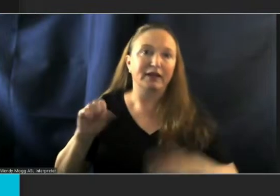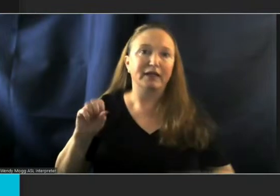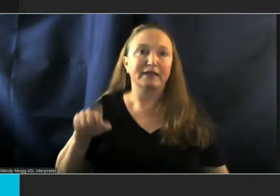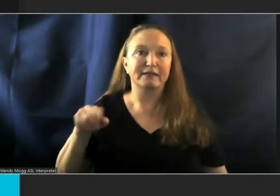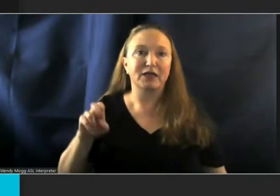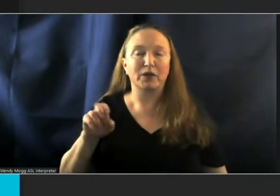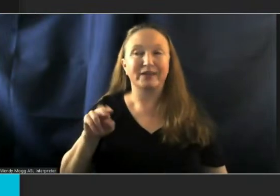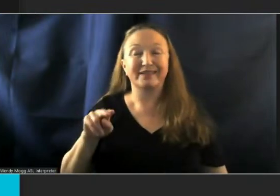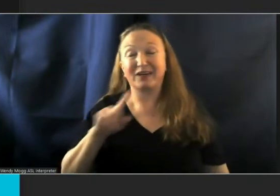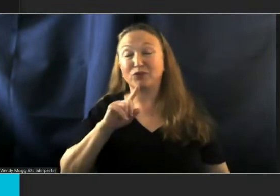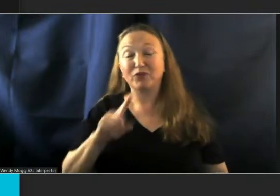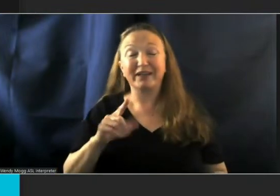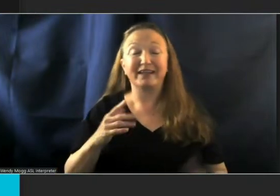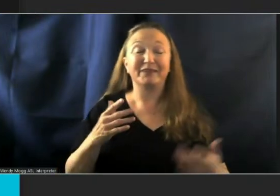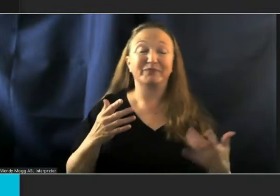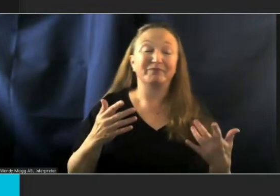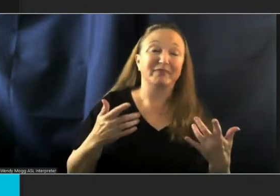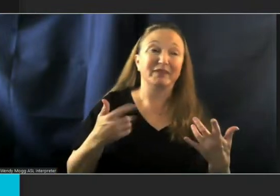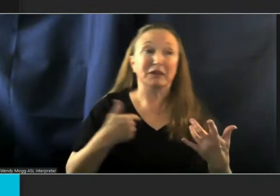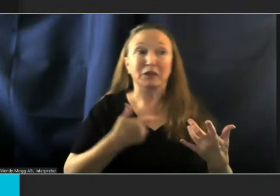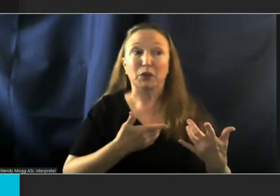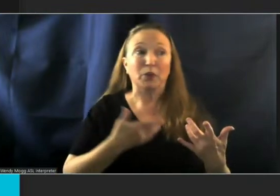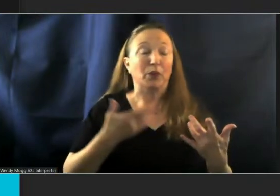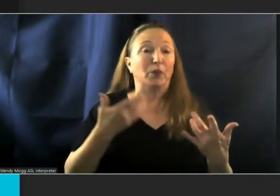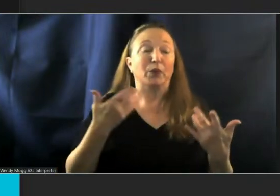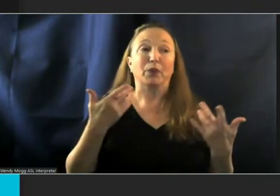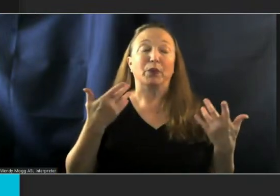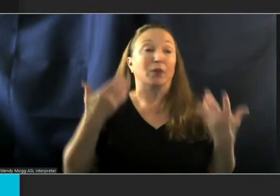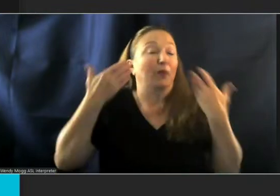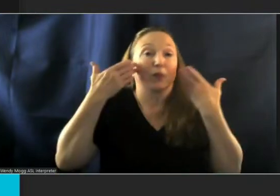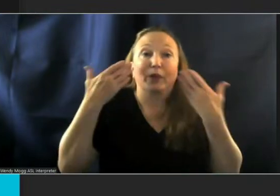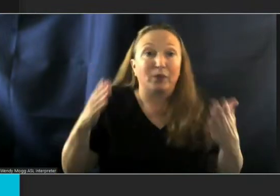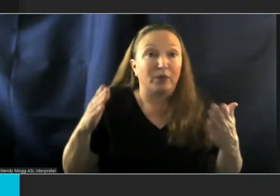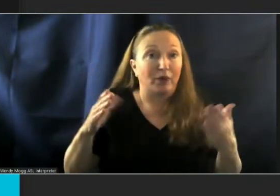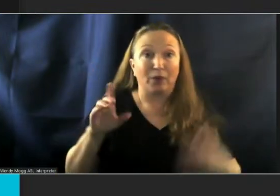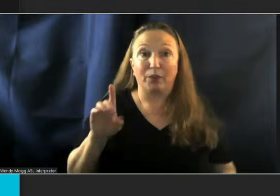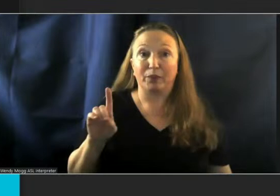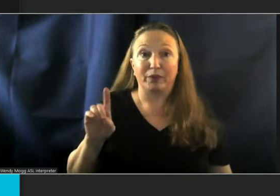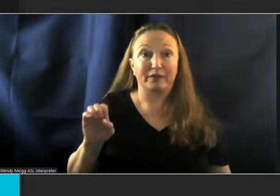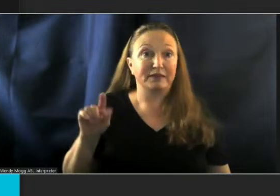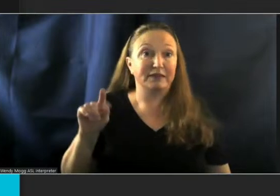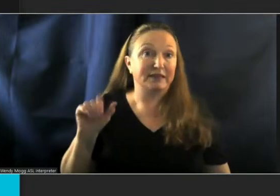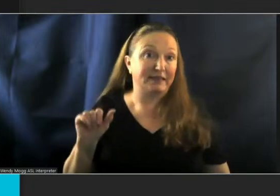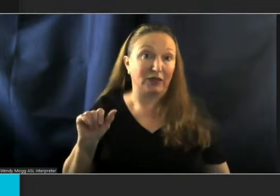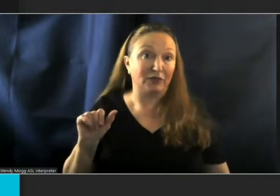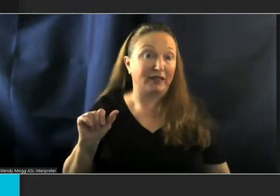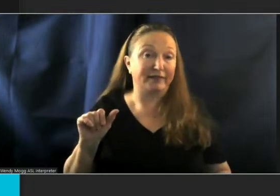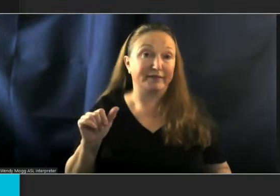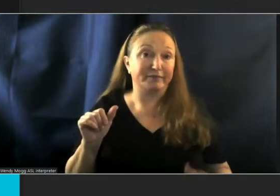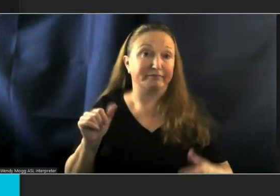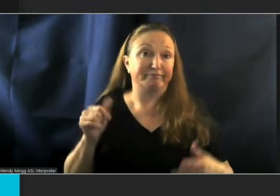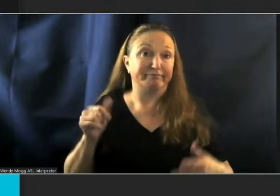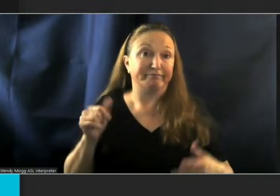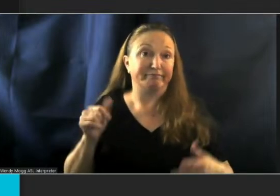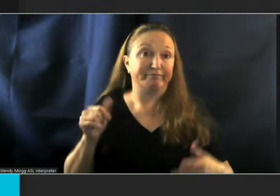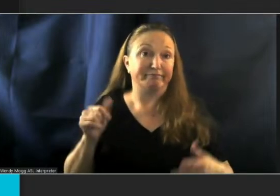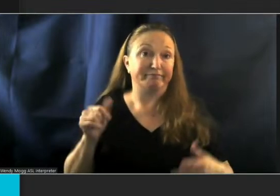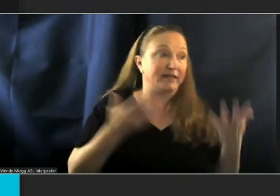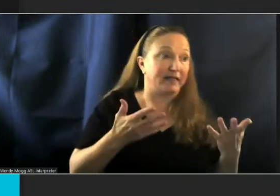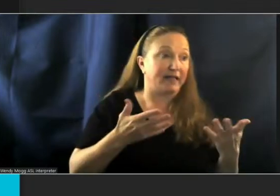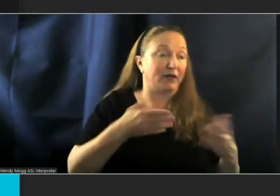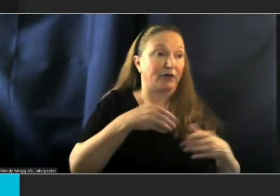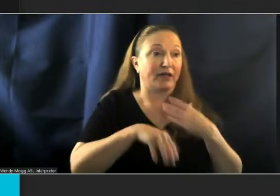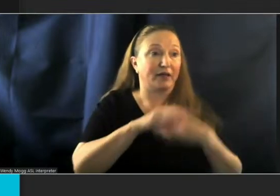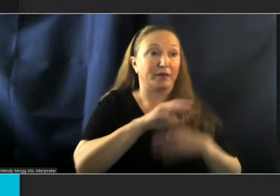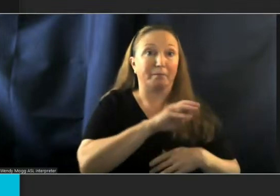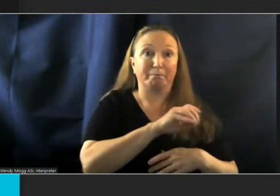dark about the presence of the Delta virus in our county, except that I believe it was in March that we had our